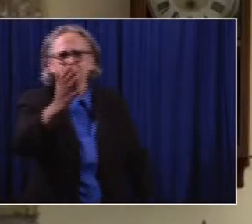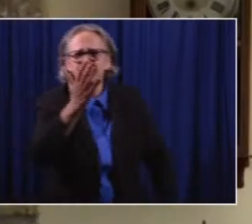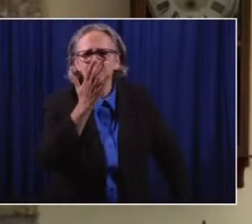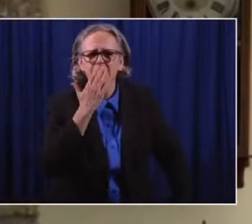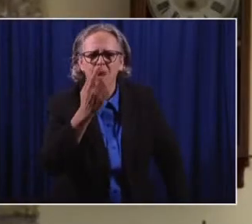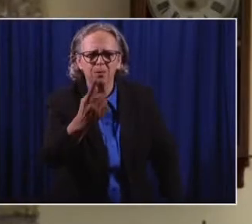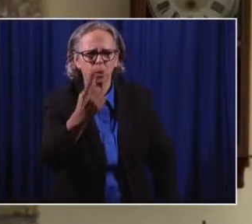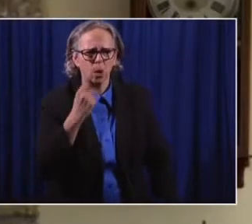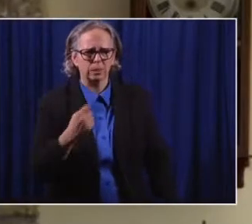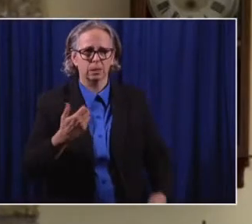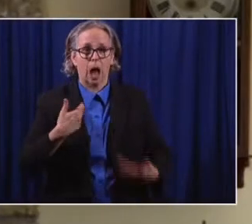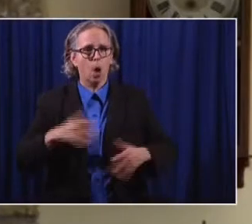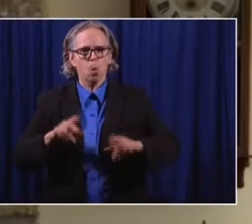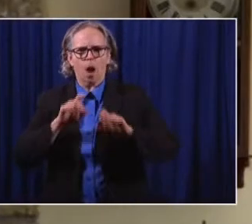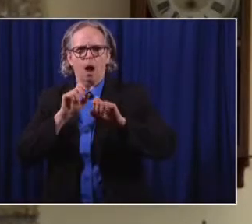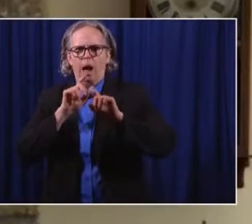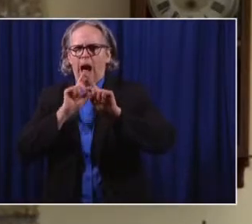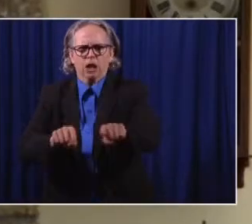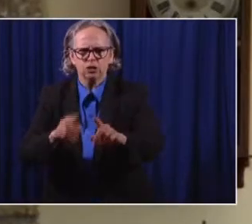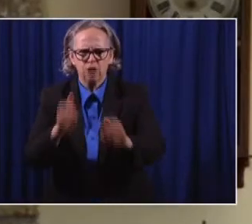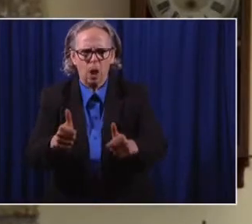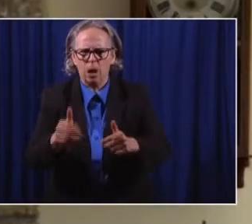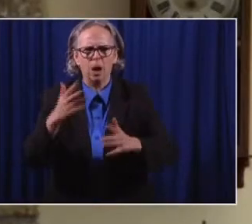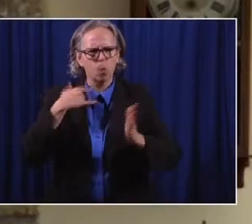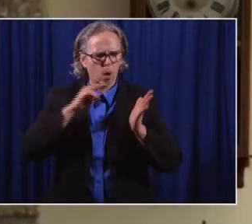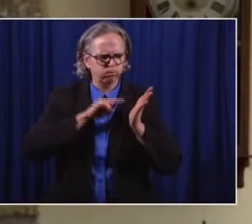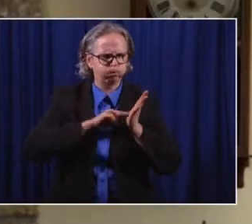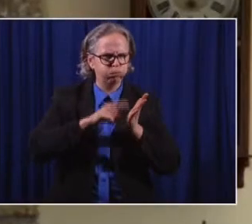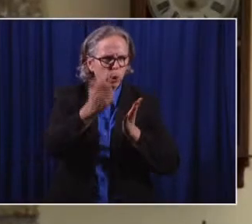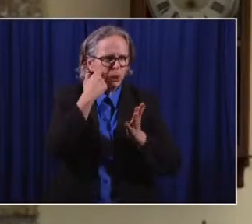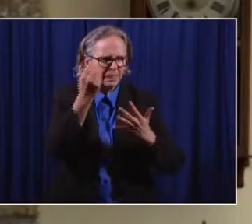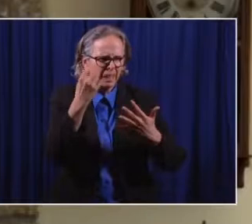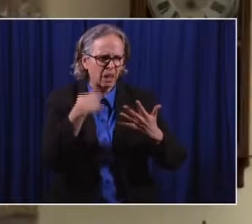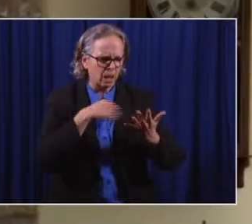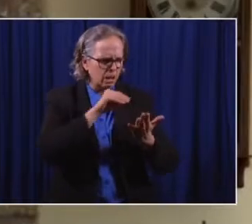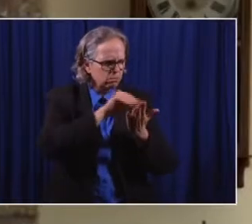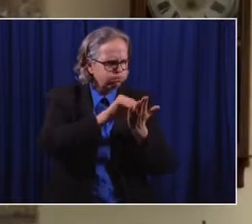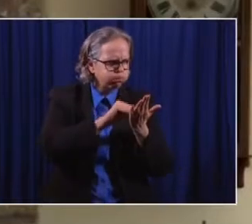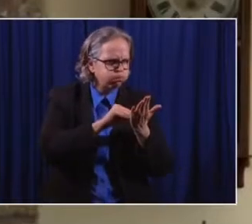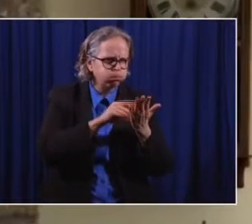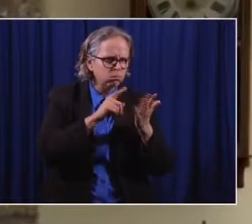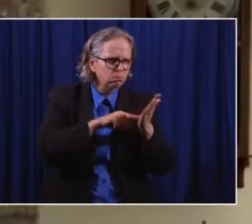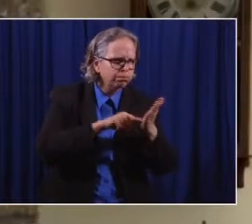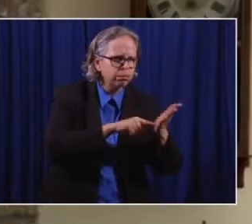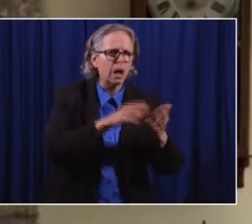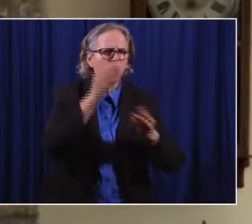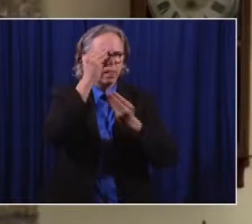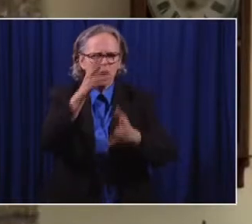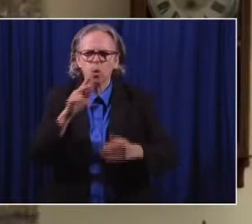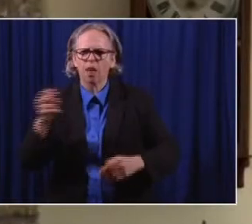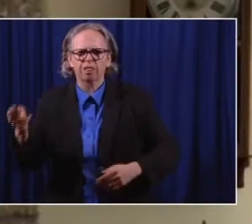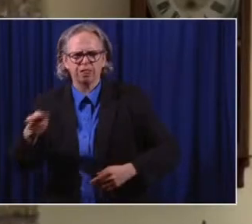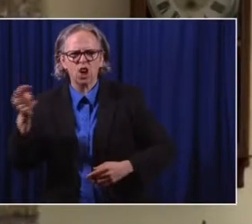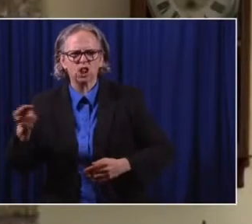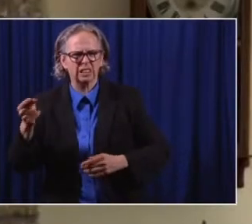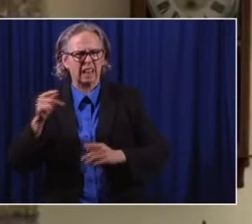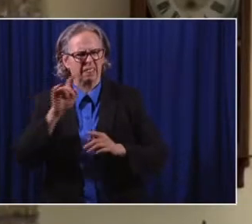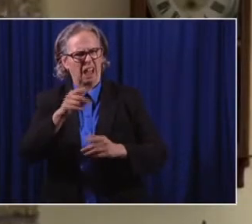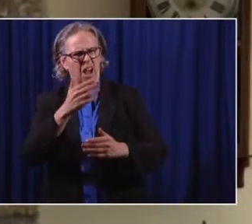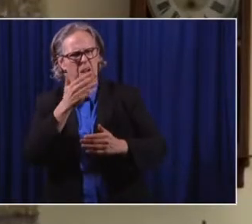here. Let me get the full report. We'll be back on Thursday specifically to answer your question about that nursing